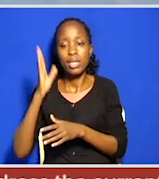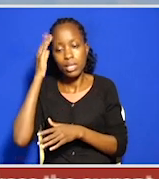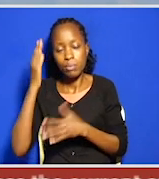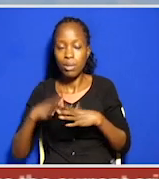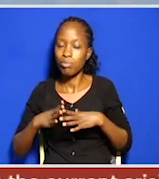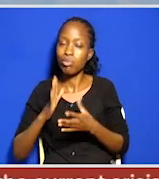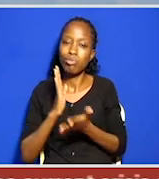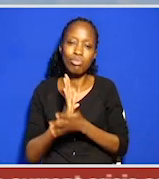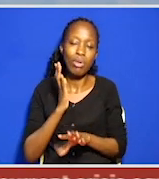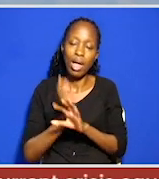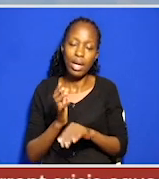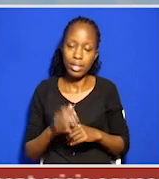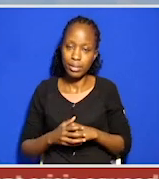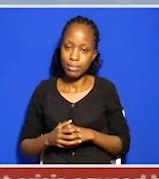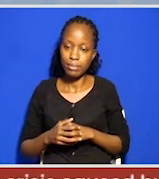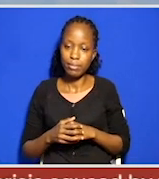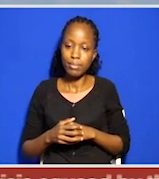joke.